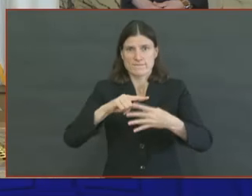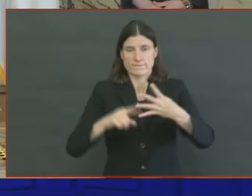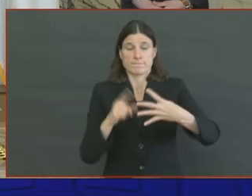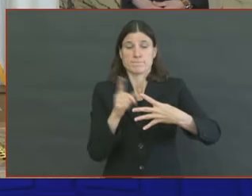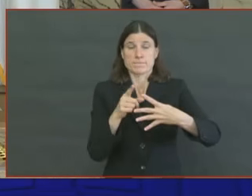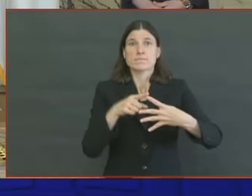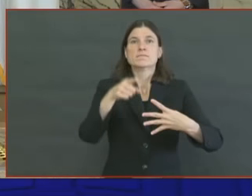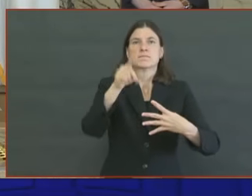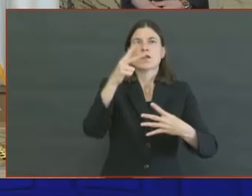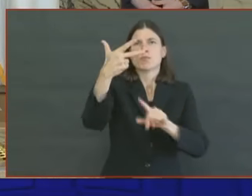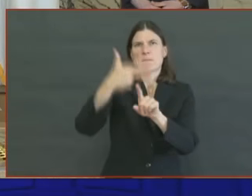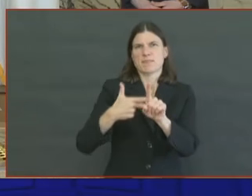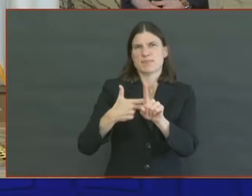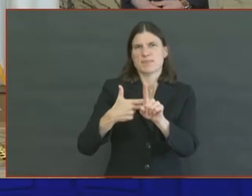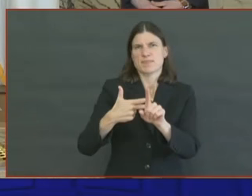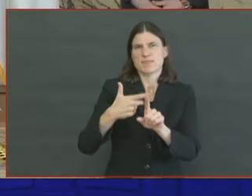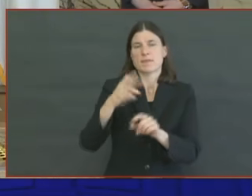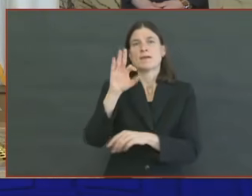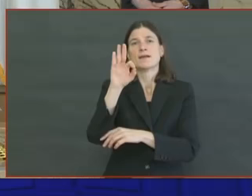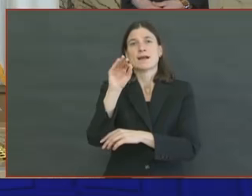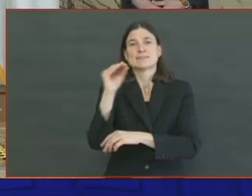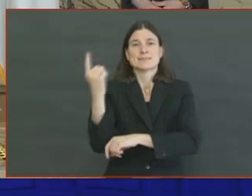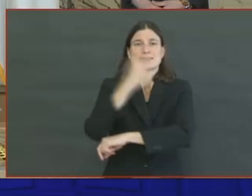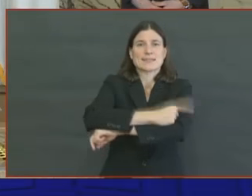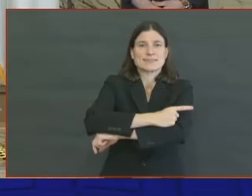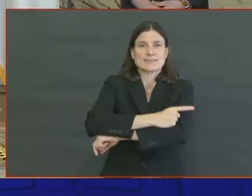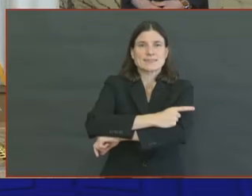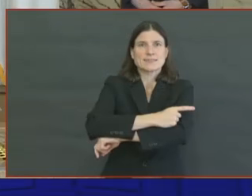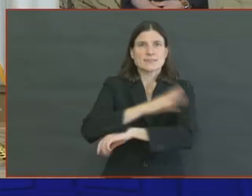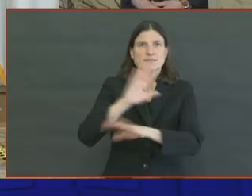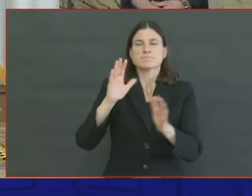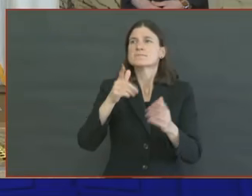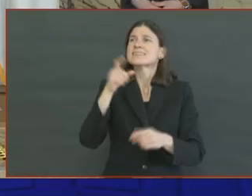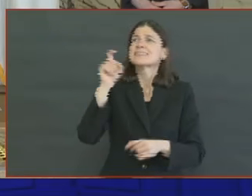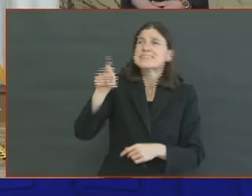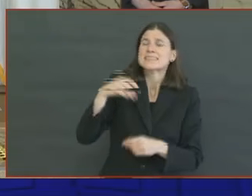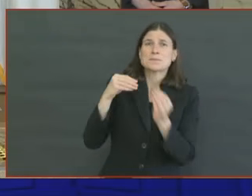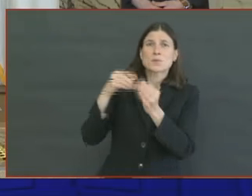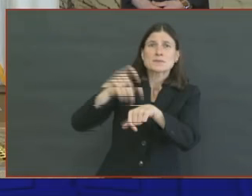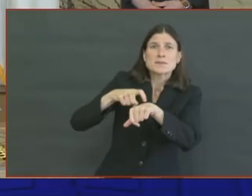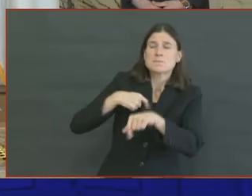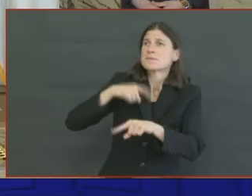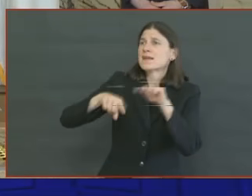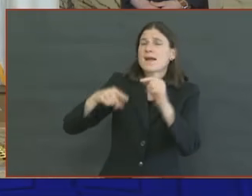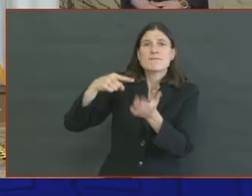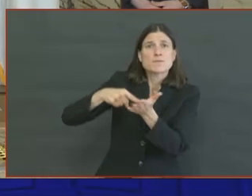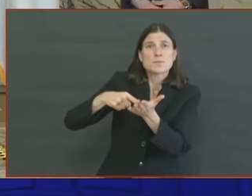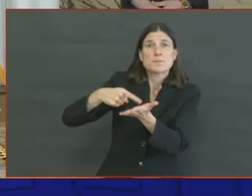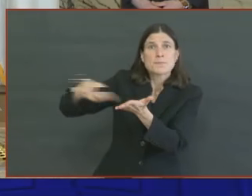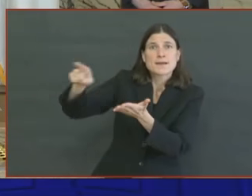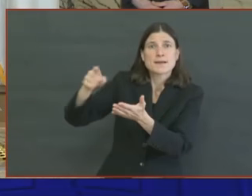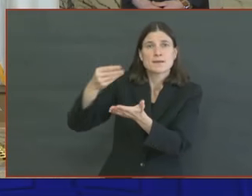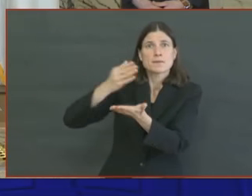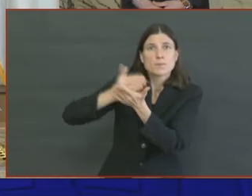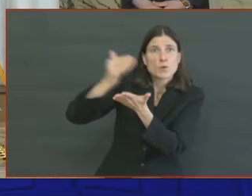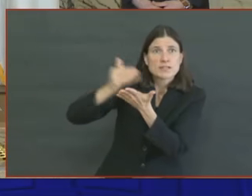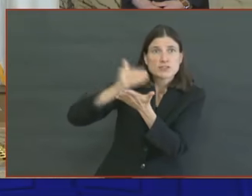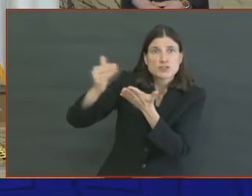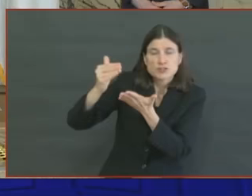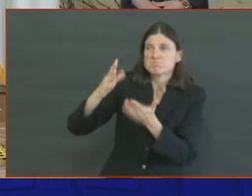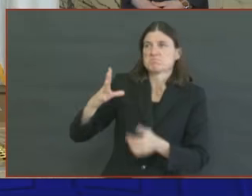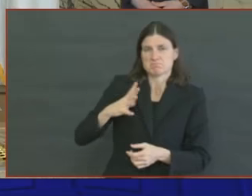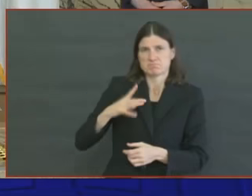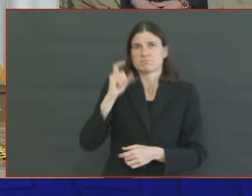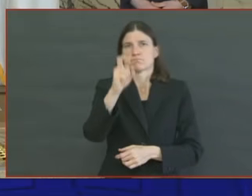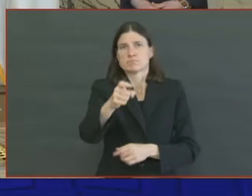opportunity to request even additional relief. They've also agreed to not report late payments to credit reporting